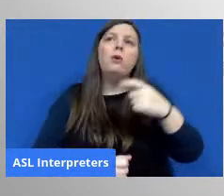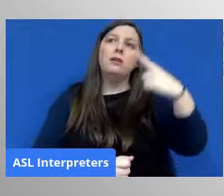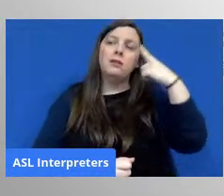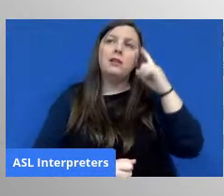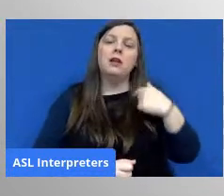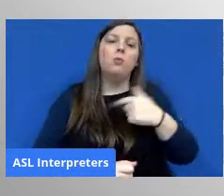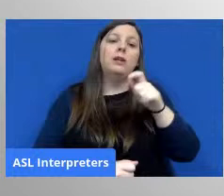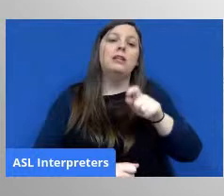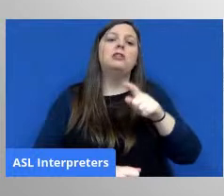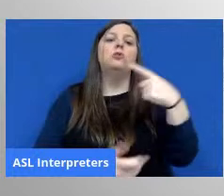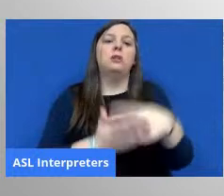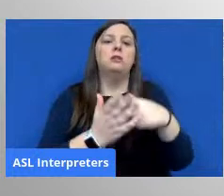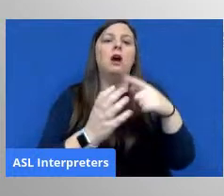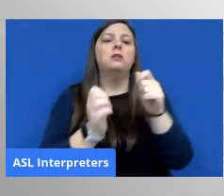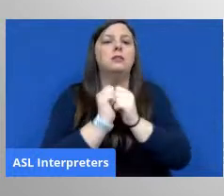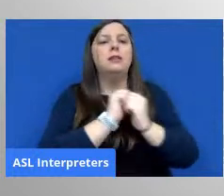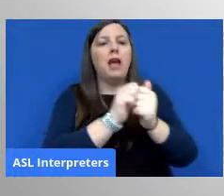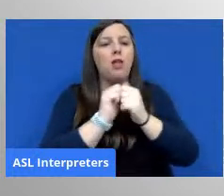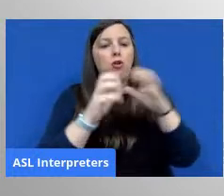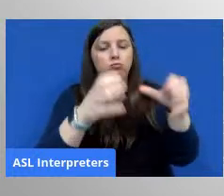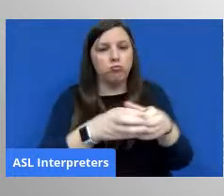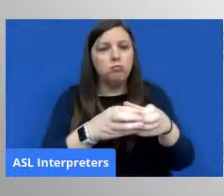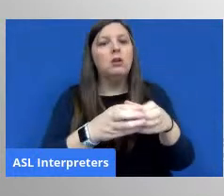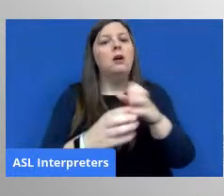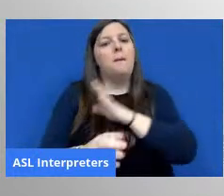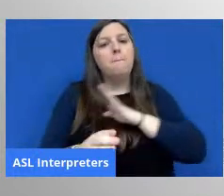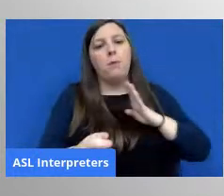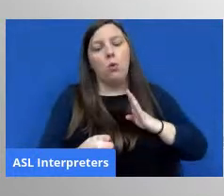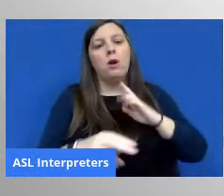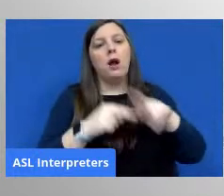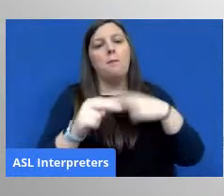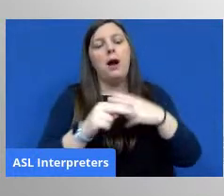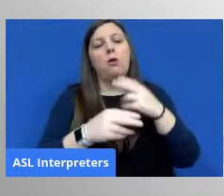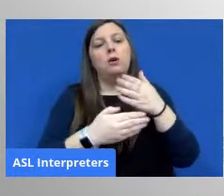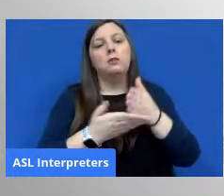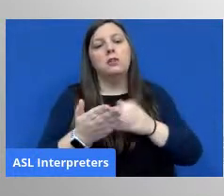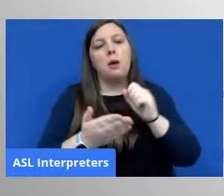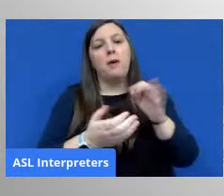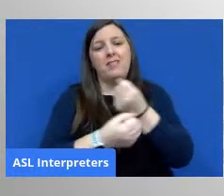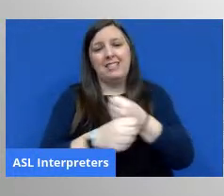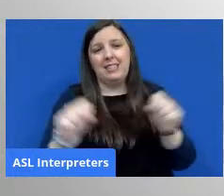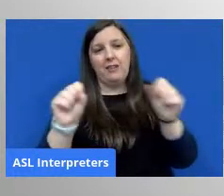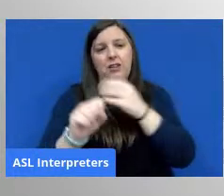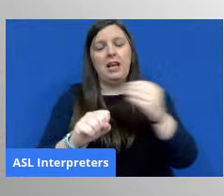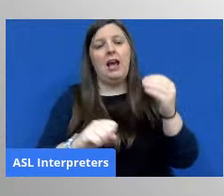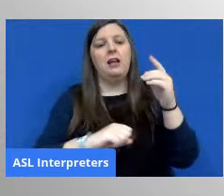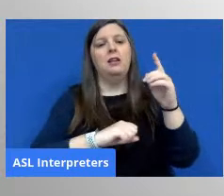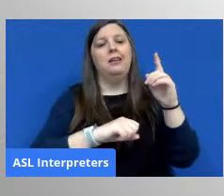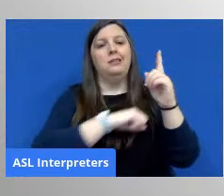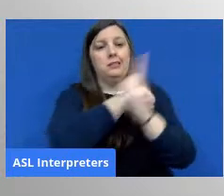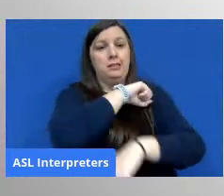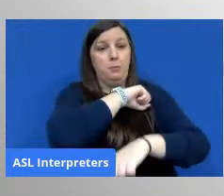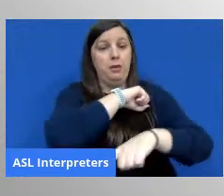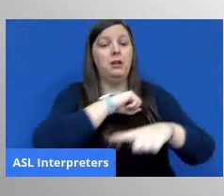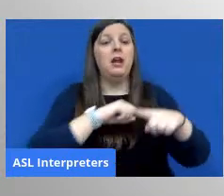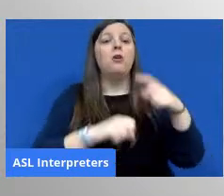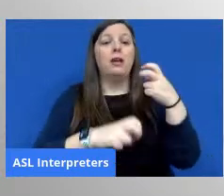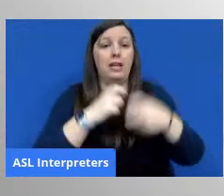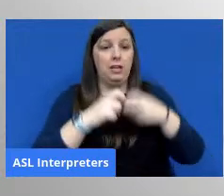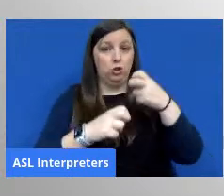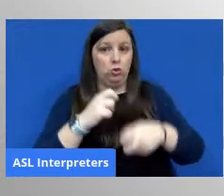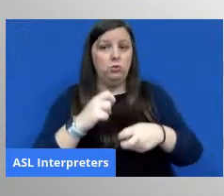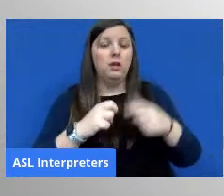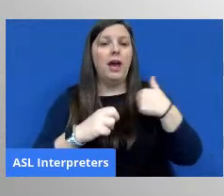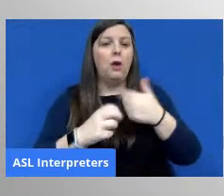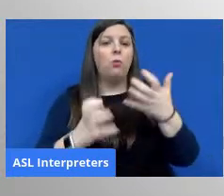at our retreat, about some of the safety and disciplinary issues that we want to talk about as a board. So many of the J policies